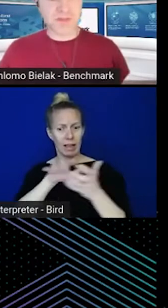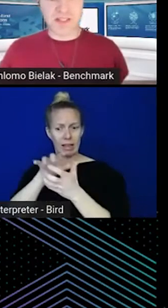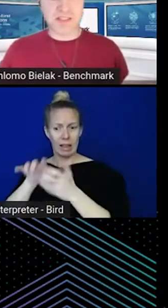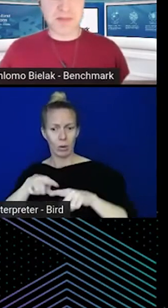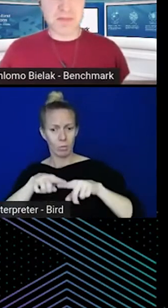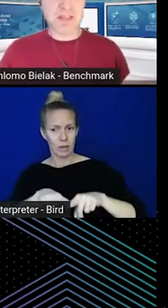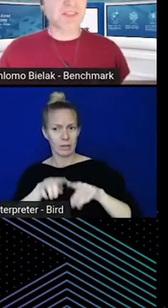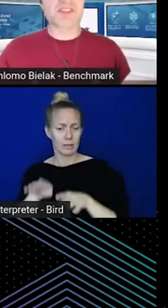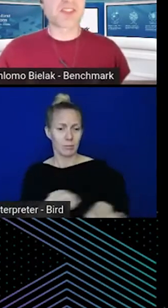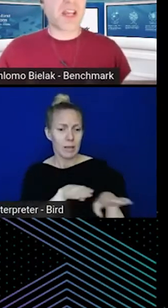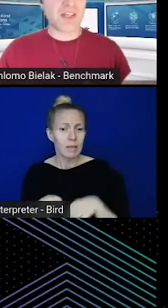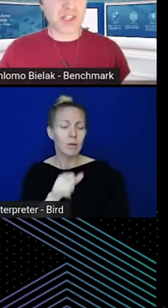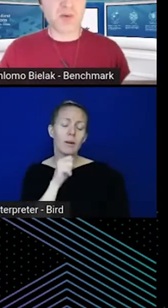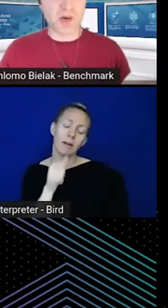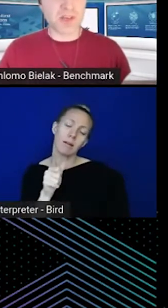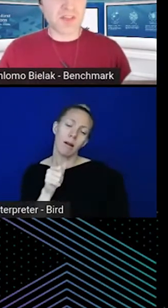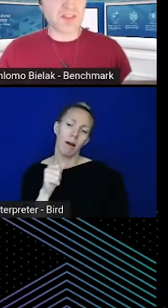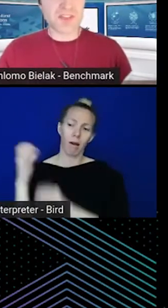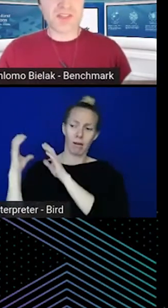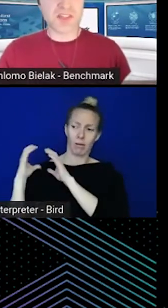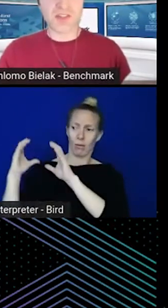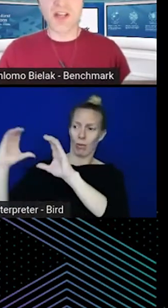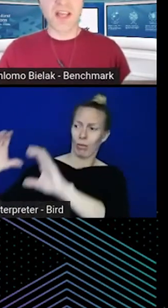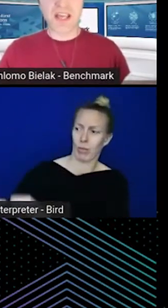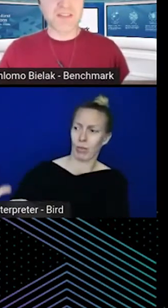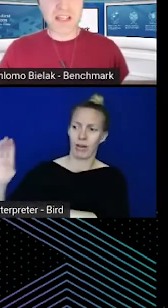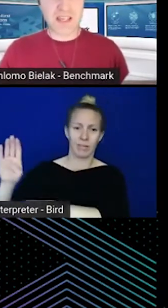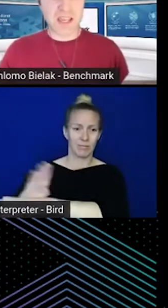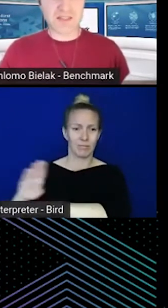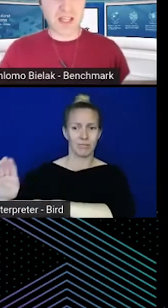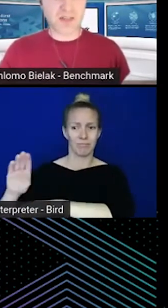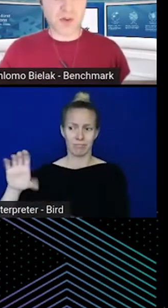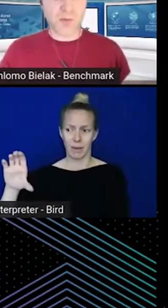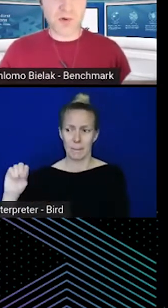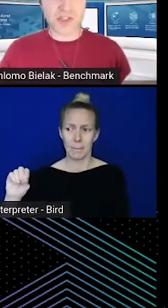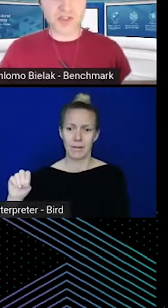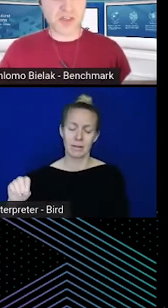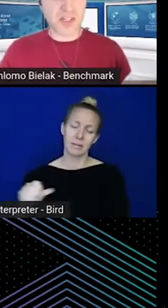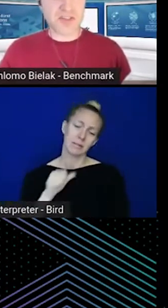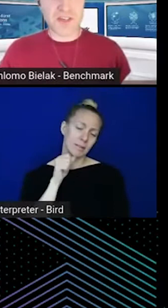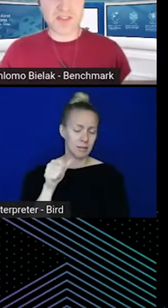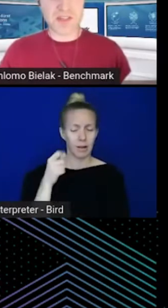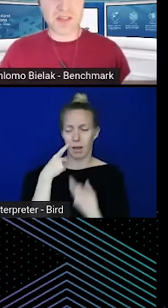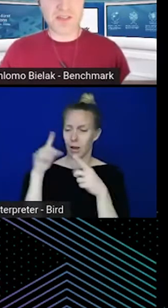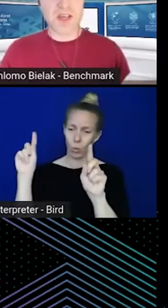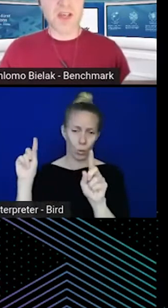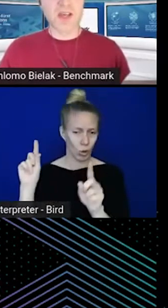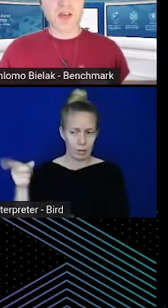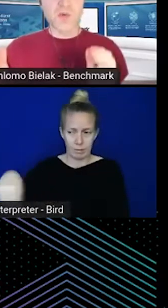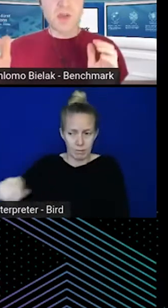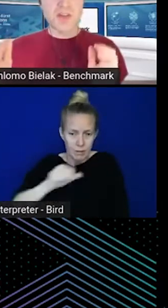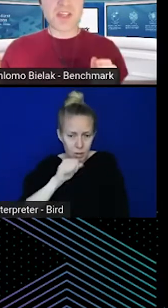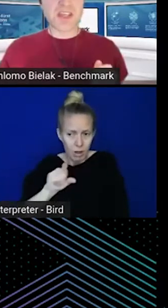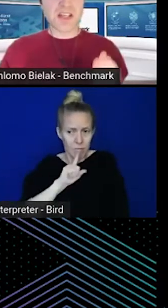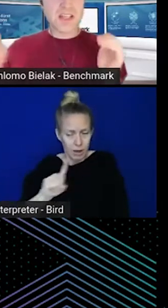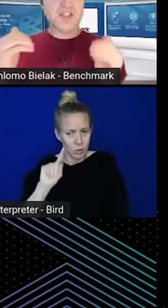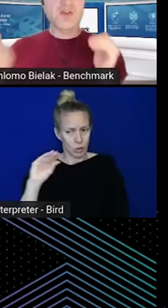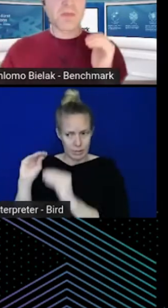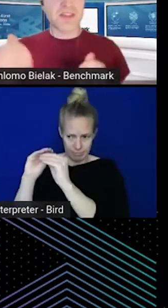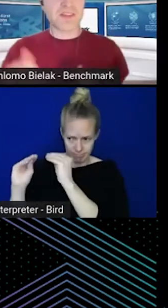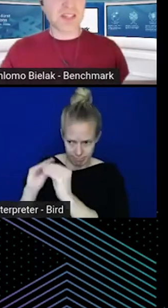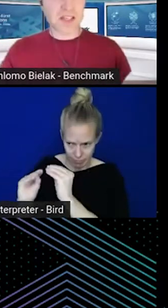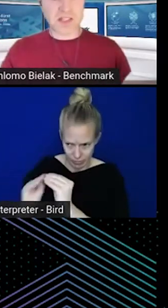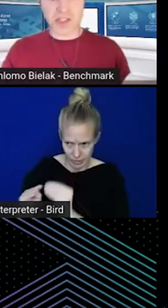corporate responsibility, because that's not actually working? The statistics are heavily against that corporations are actually fixing this. We articulated